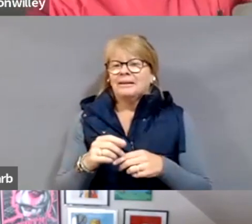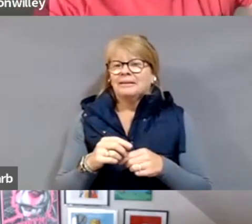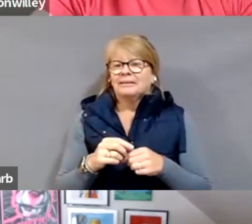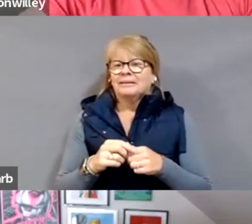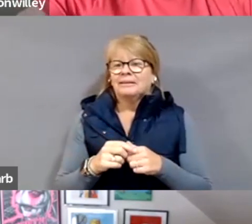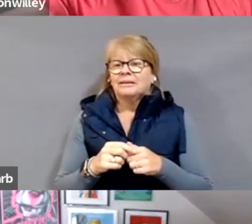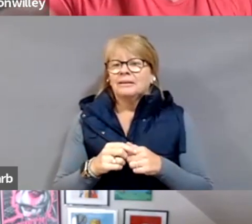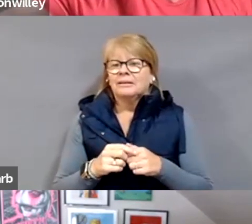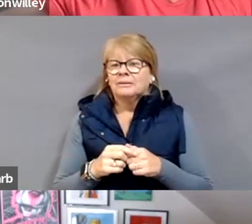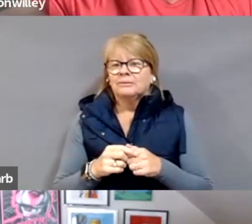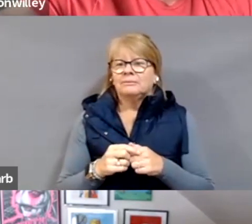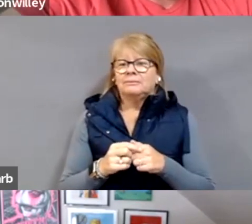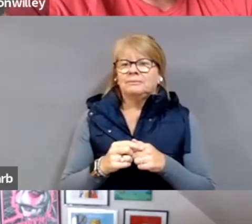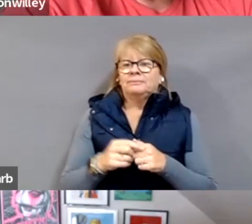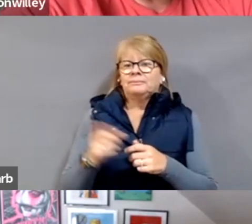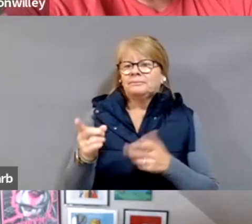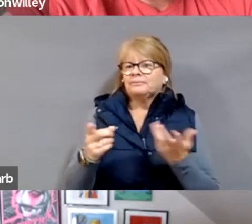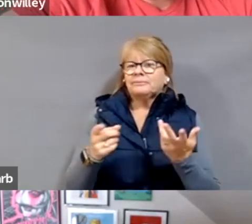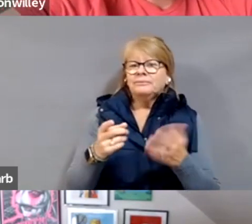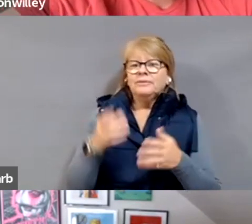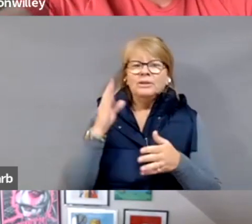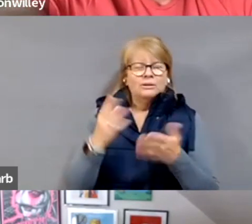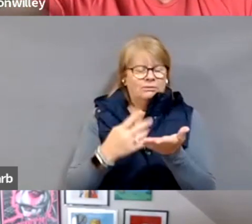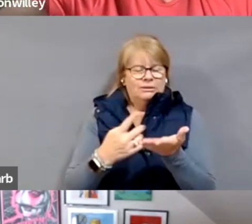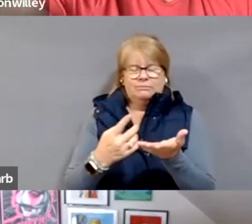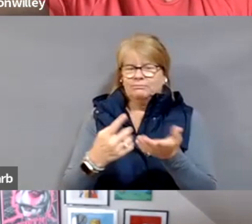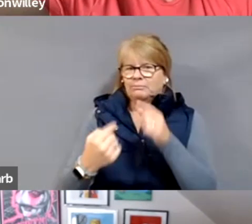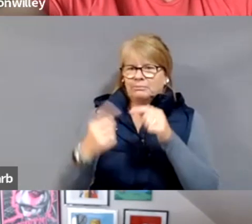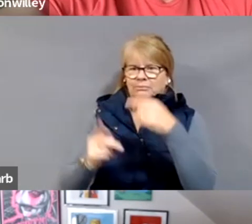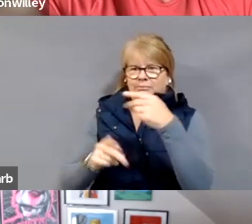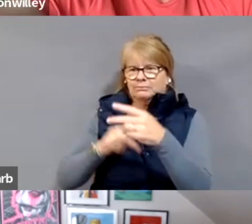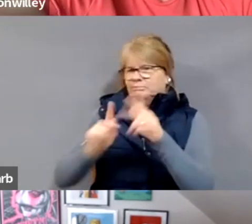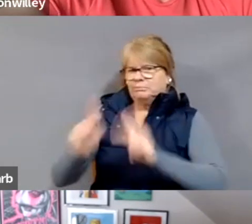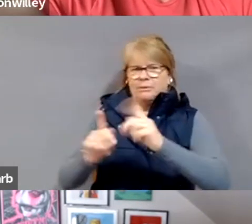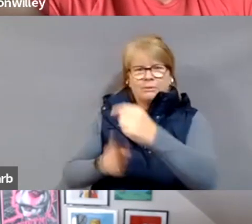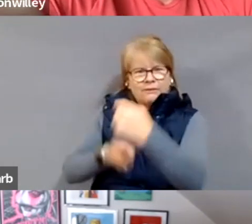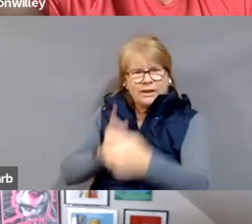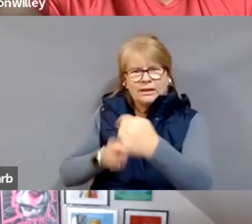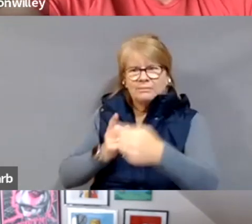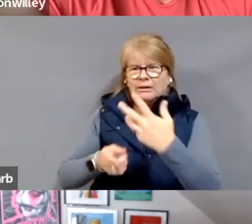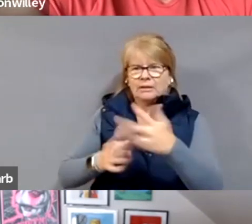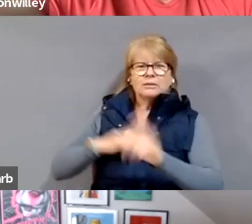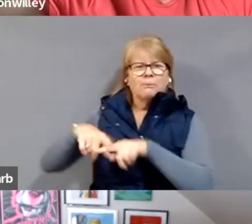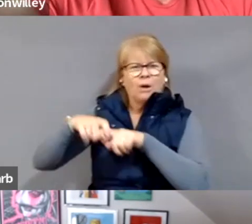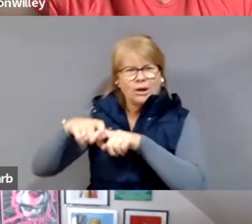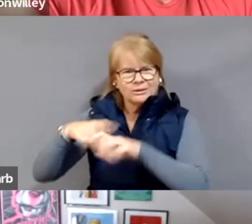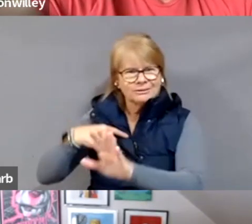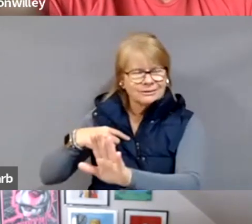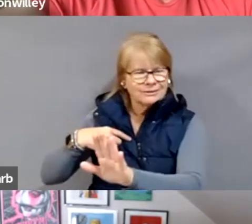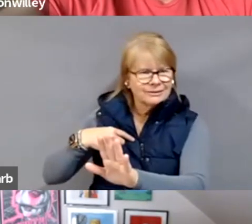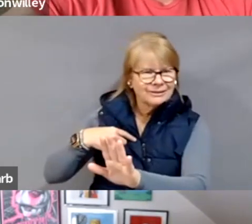talking sticks that people fought over. just a pause there. Anyway,